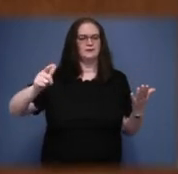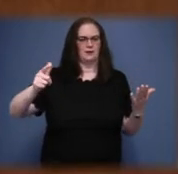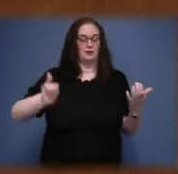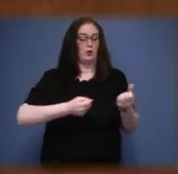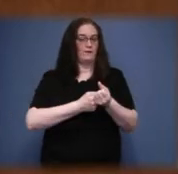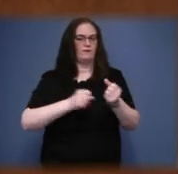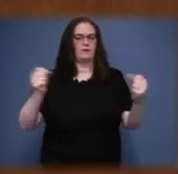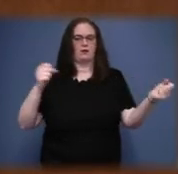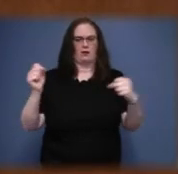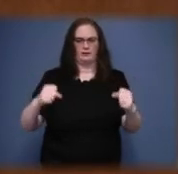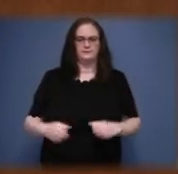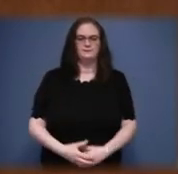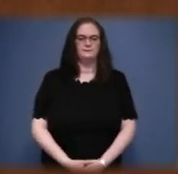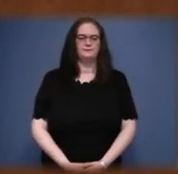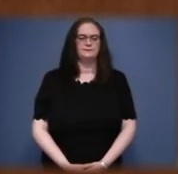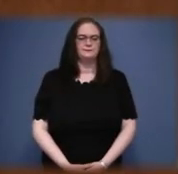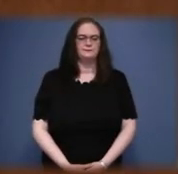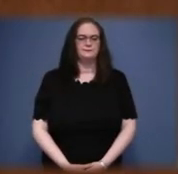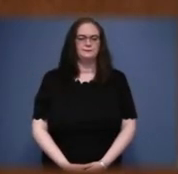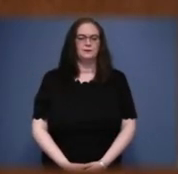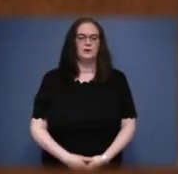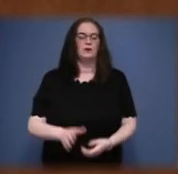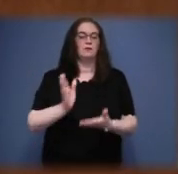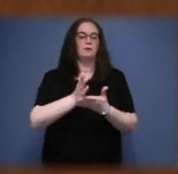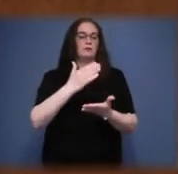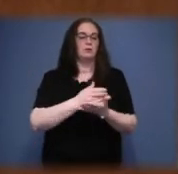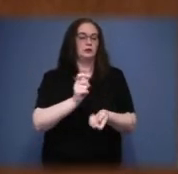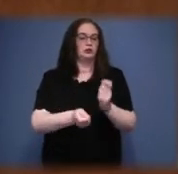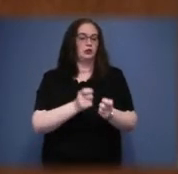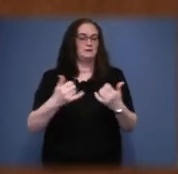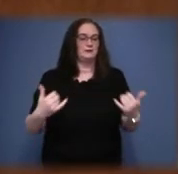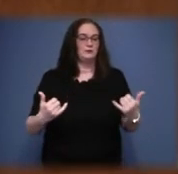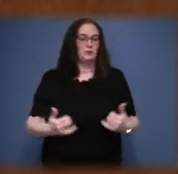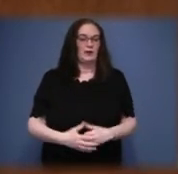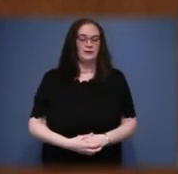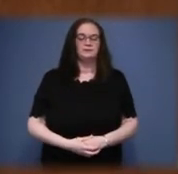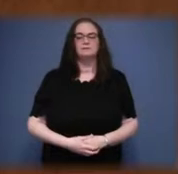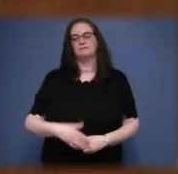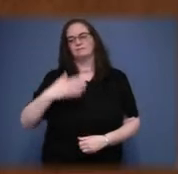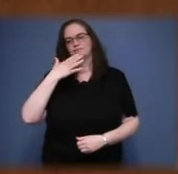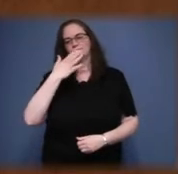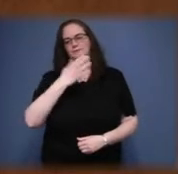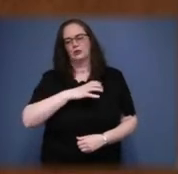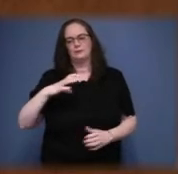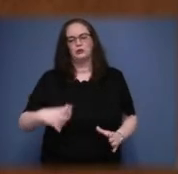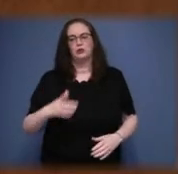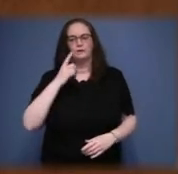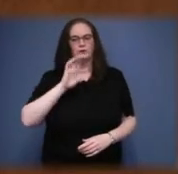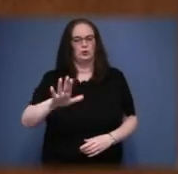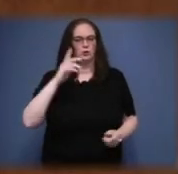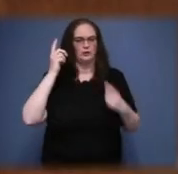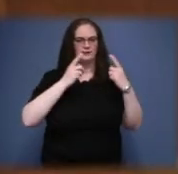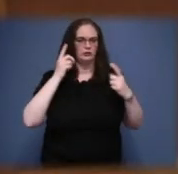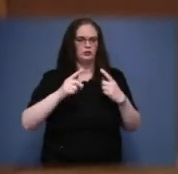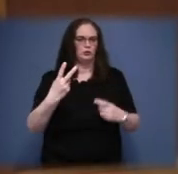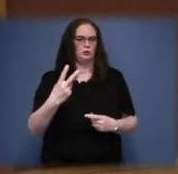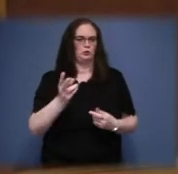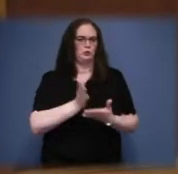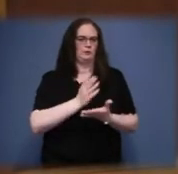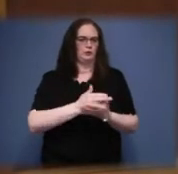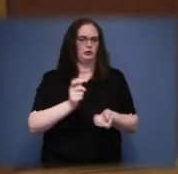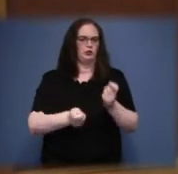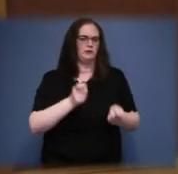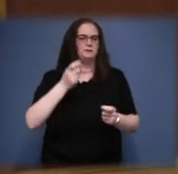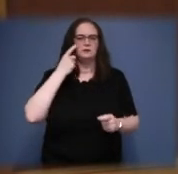favor? Aye. Aye. We have some budget adjustments today. All right, thank you, Commissioner, for your consideration. Two budget adjustments